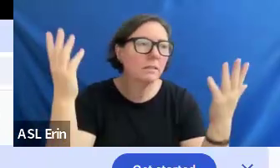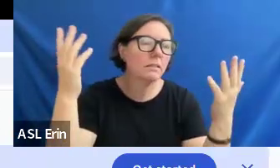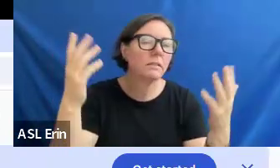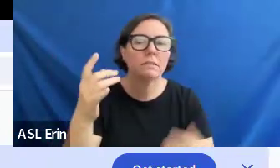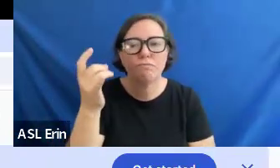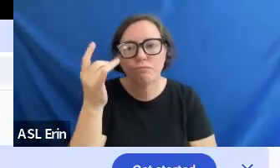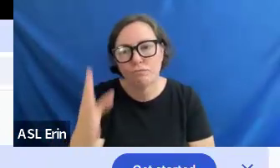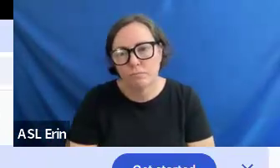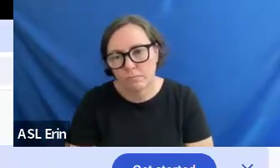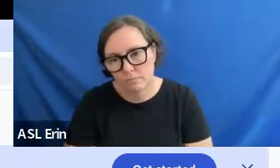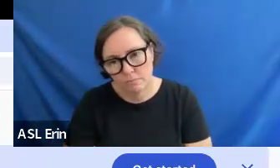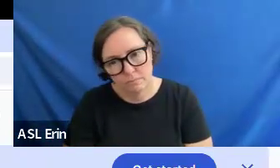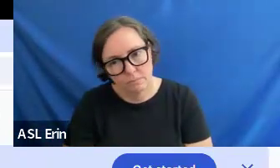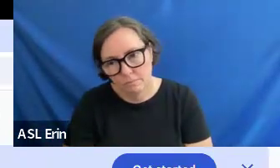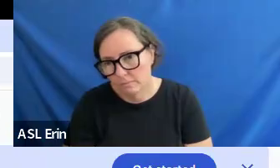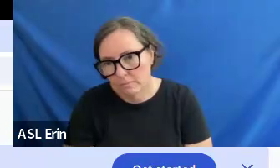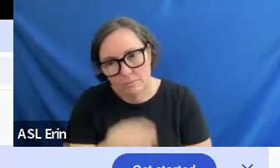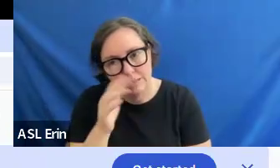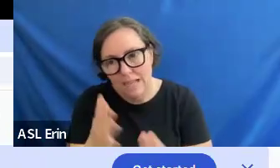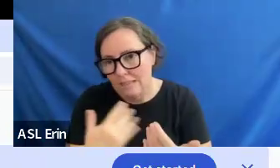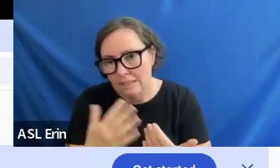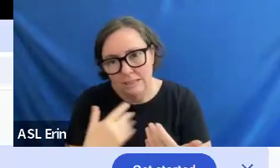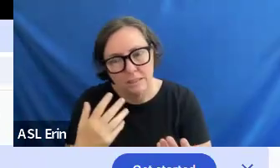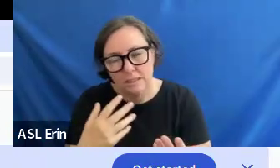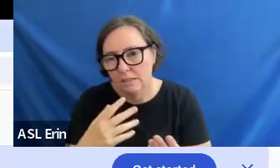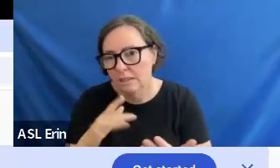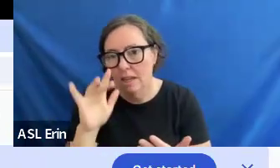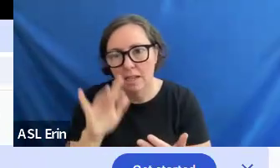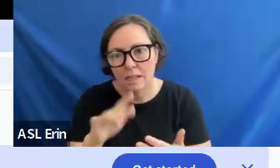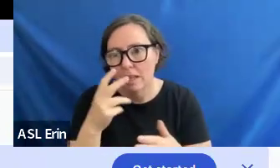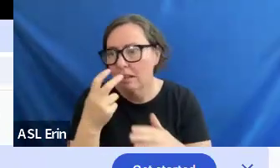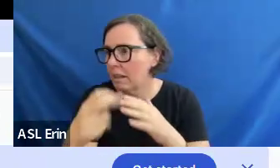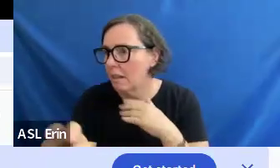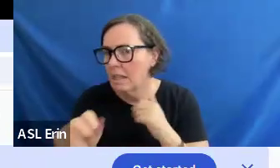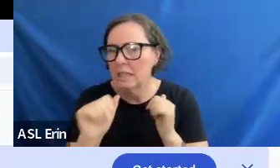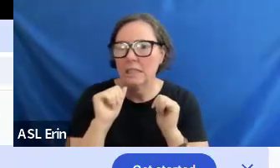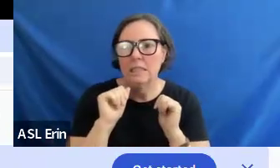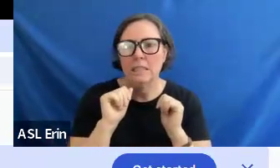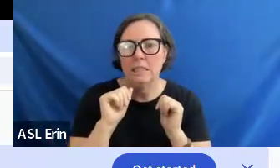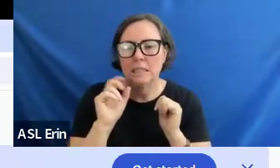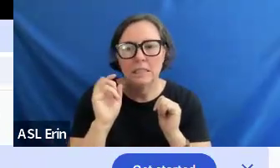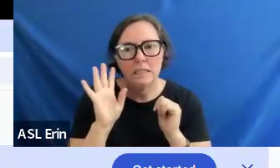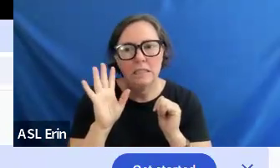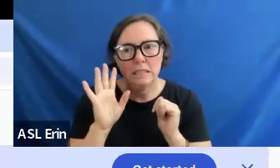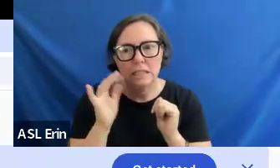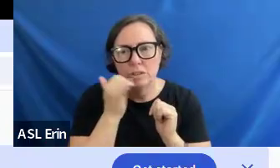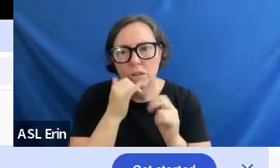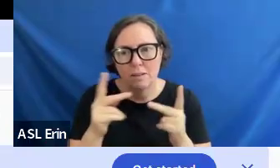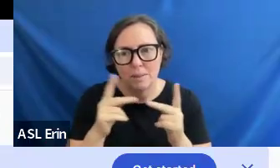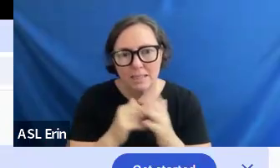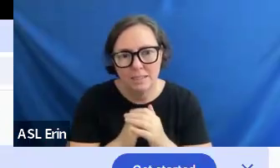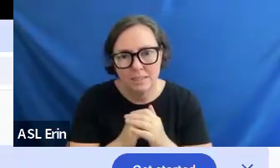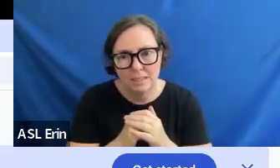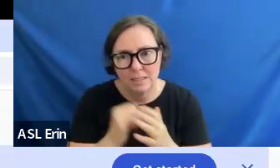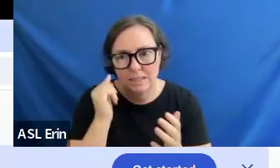you're not familiar with, or you don't know what it's going to do, is kind of high. What if